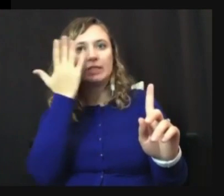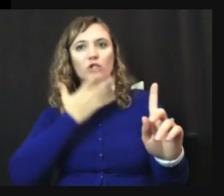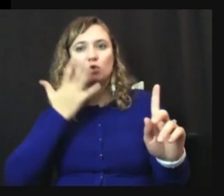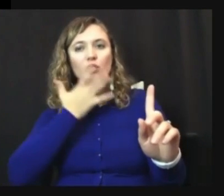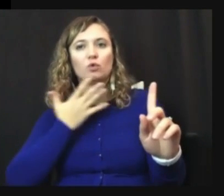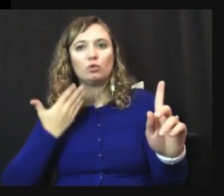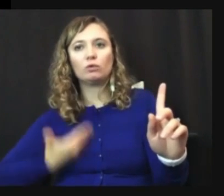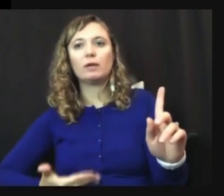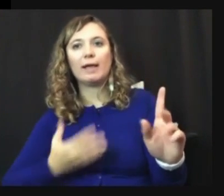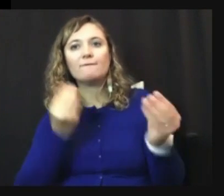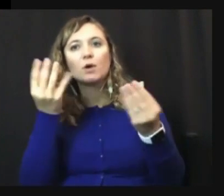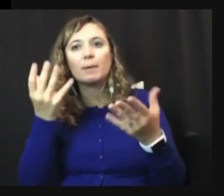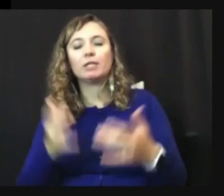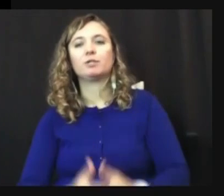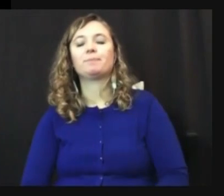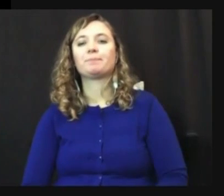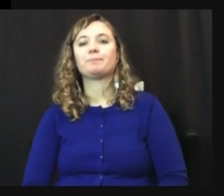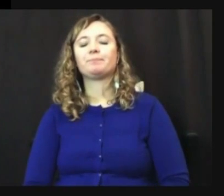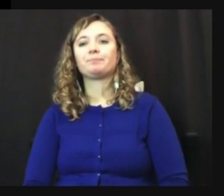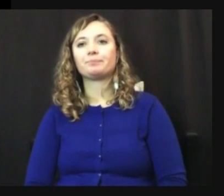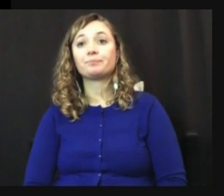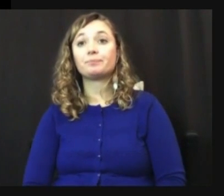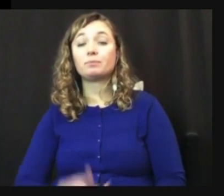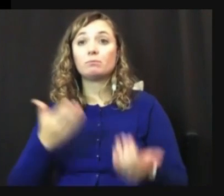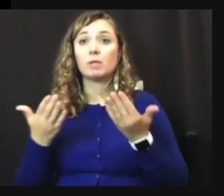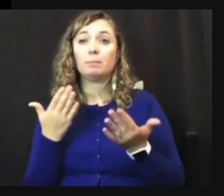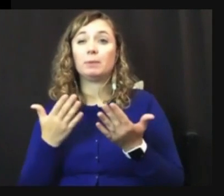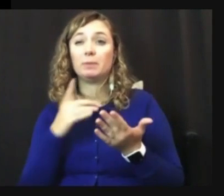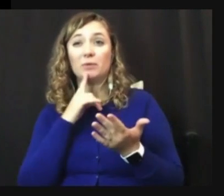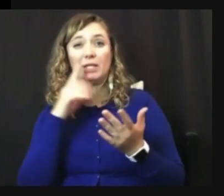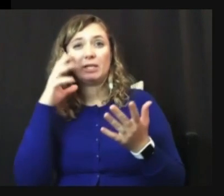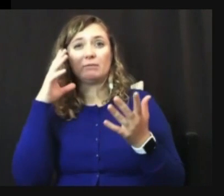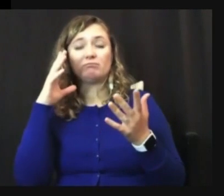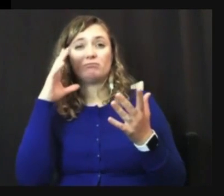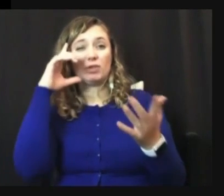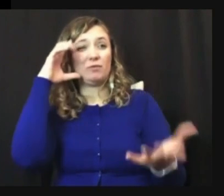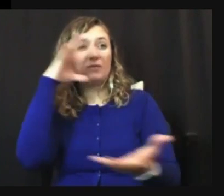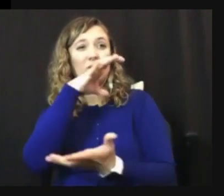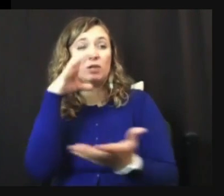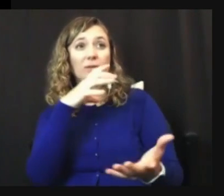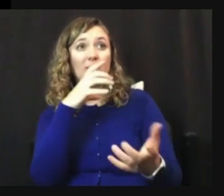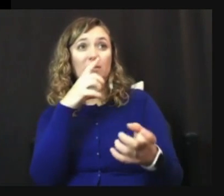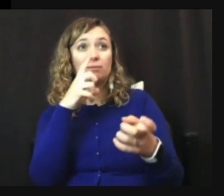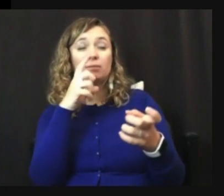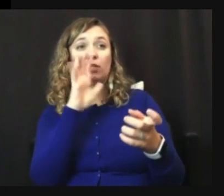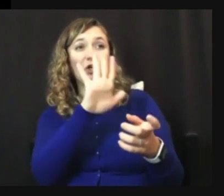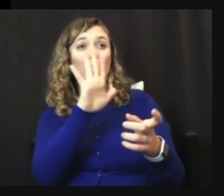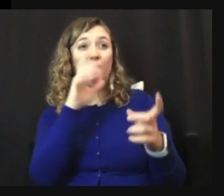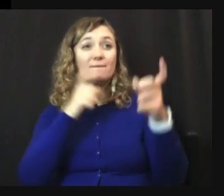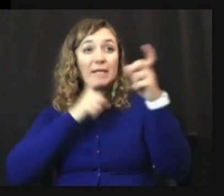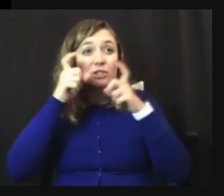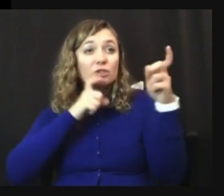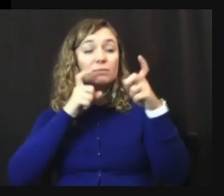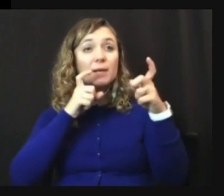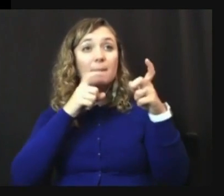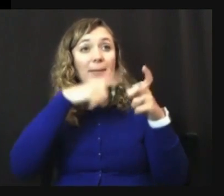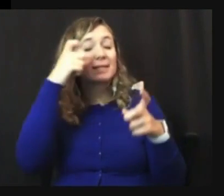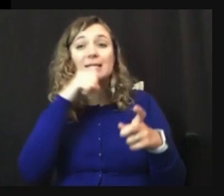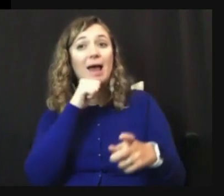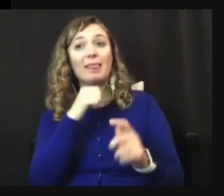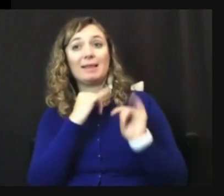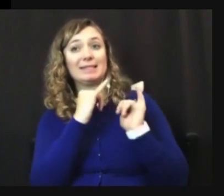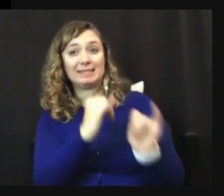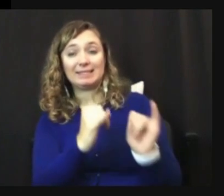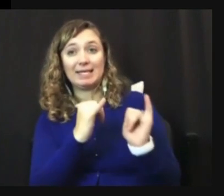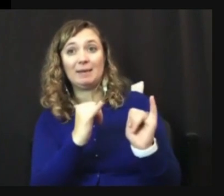I may also get really confused by your facial expressions because they are not the same facial expressions I would be using. And so that makes it